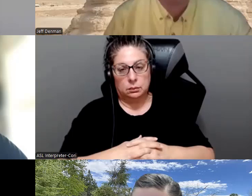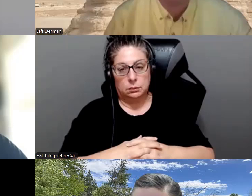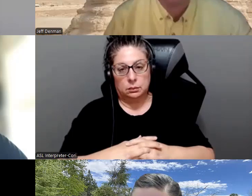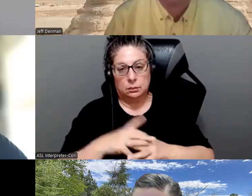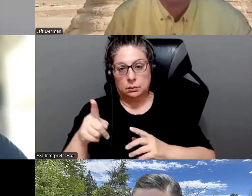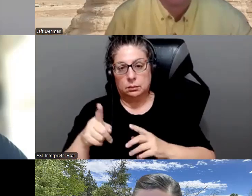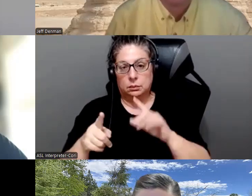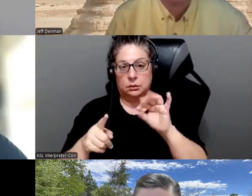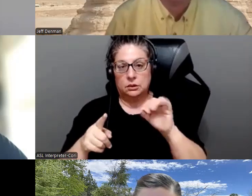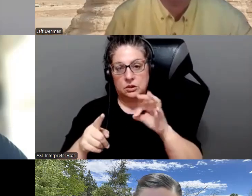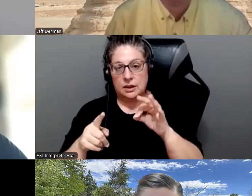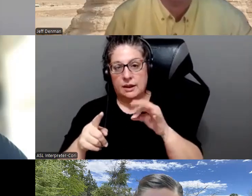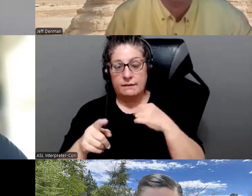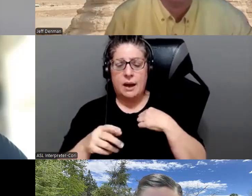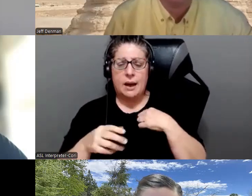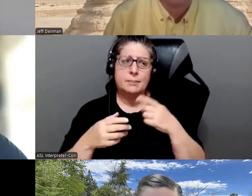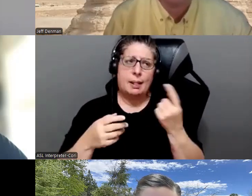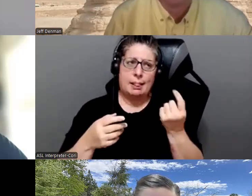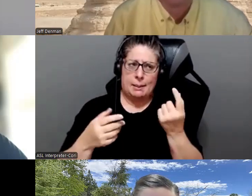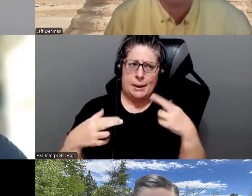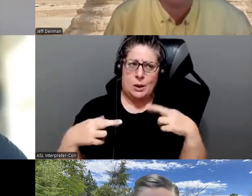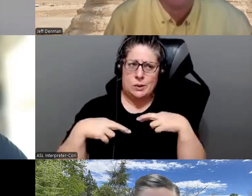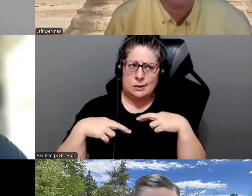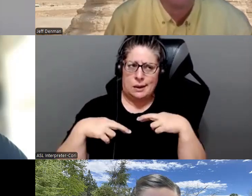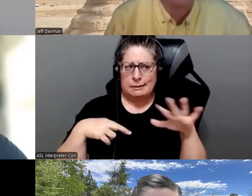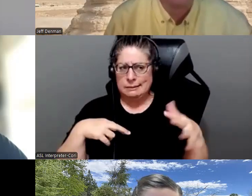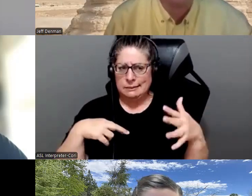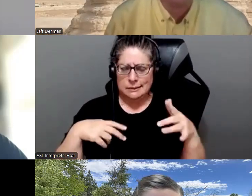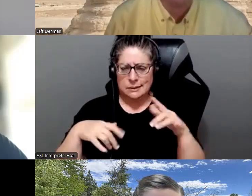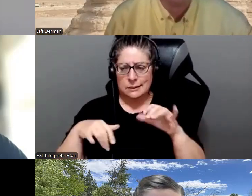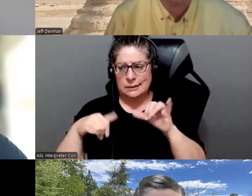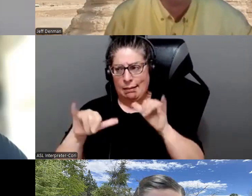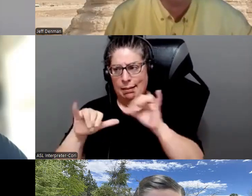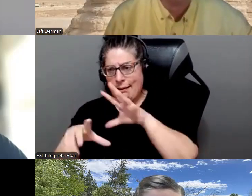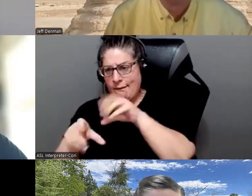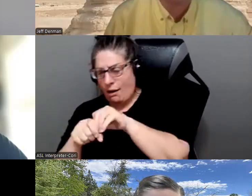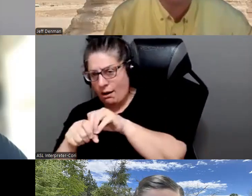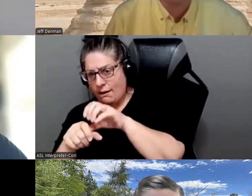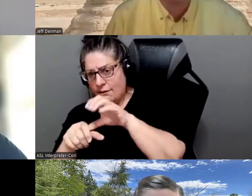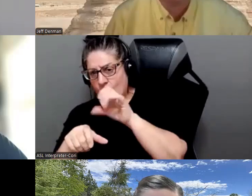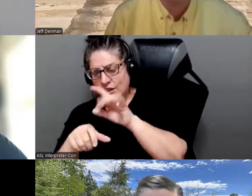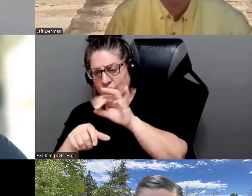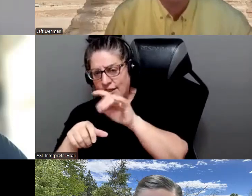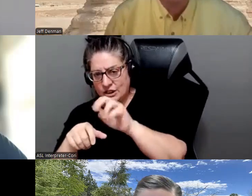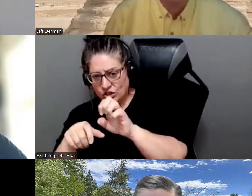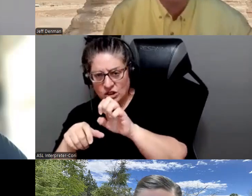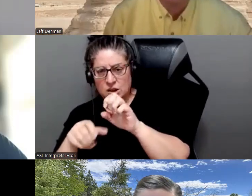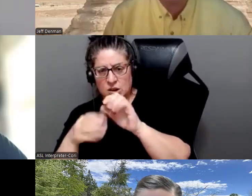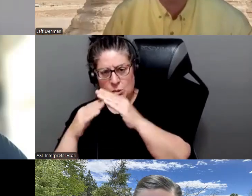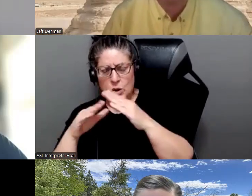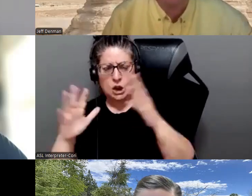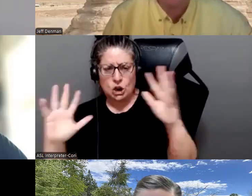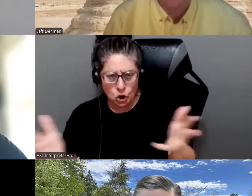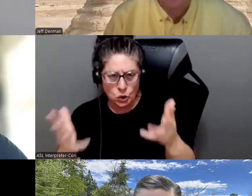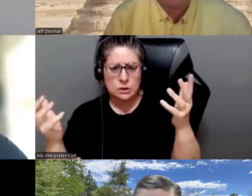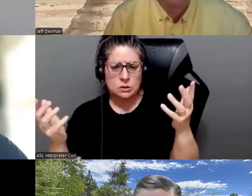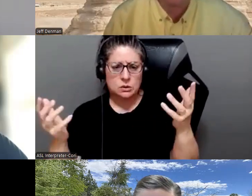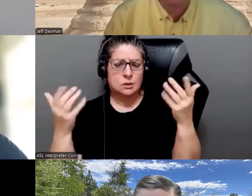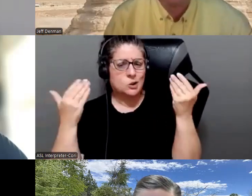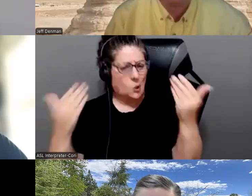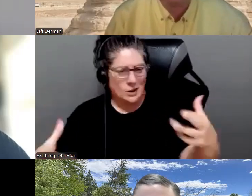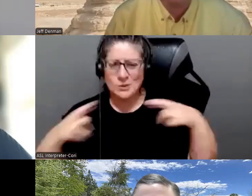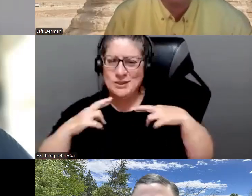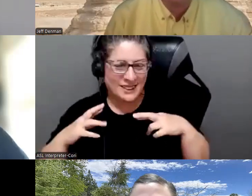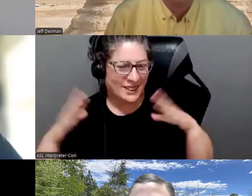Being semi-retired and staying involved in the conservation community, I encourage all of you, hurry up and get retired.